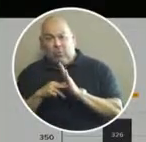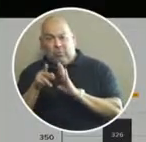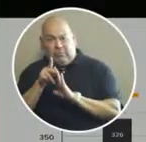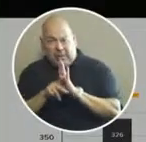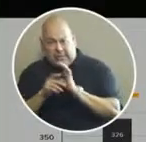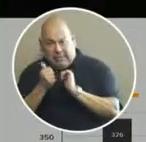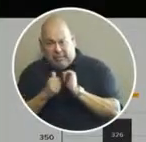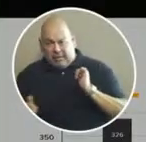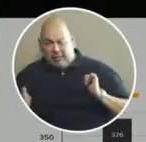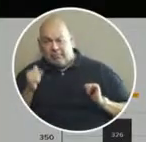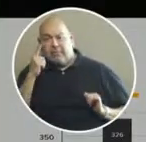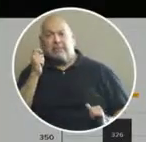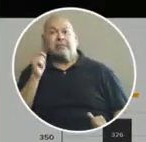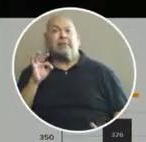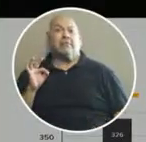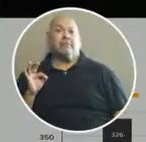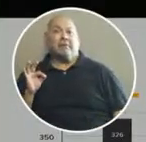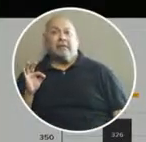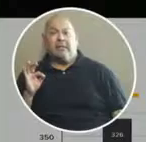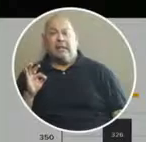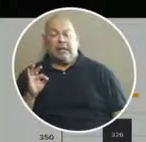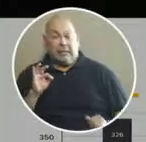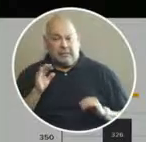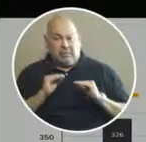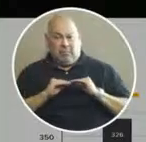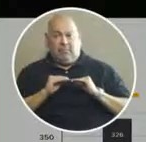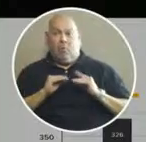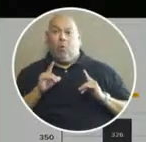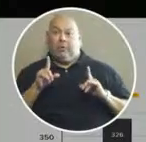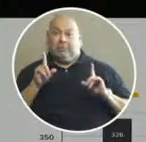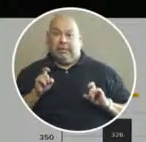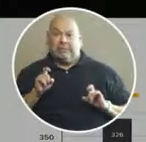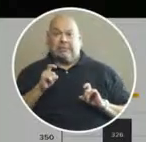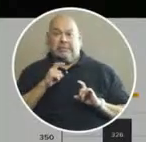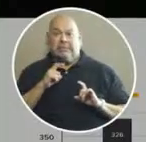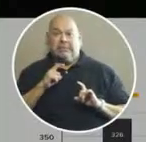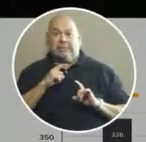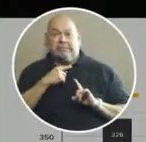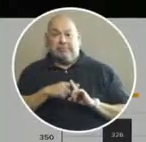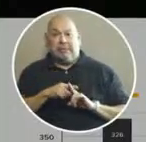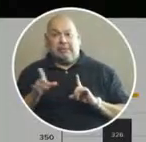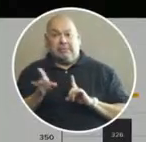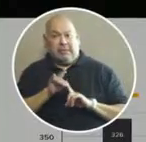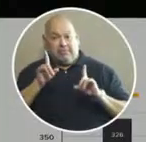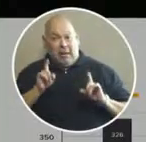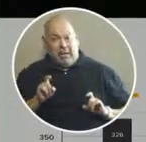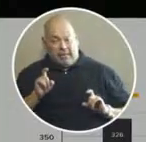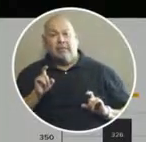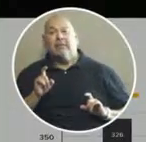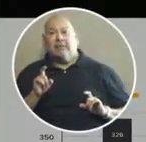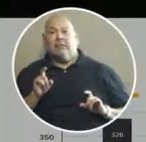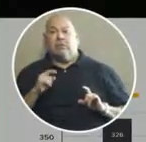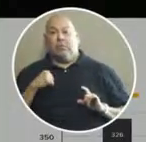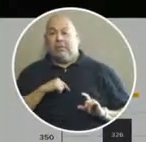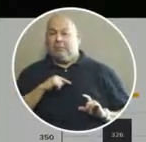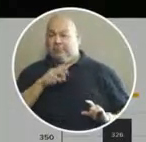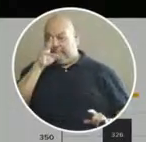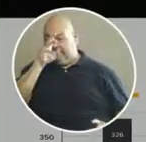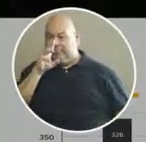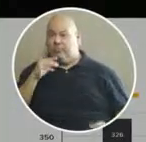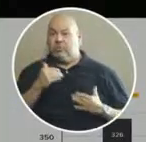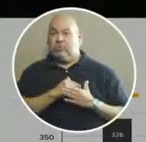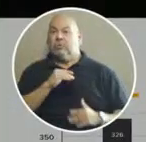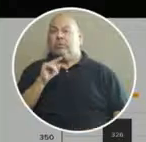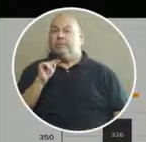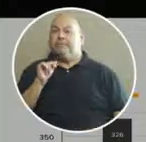Because of the increase of positive cases in those facilities, a cluster management task force was created